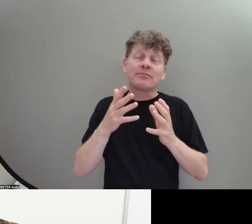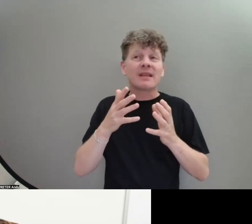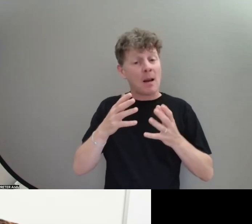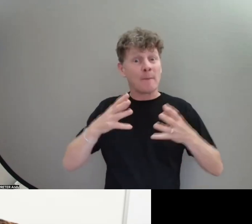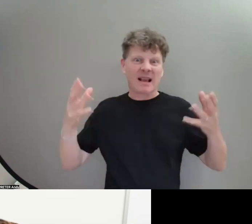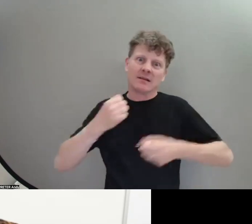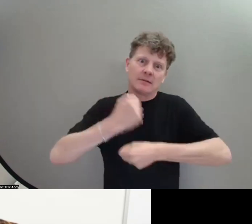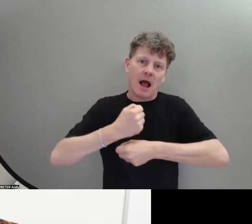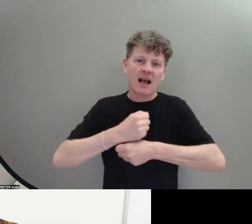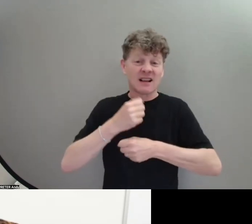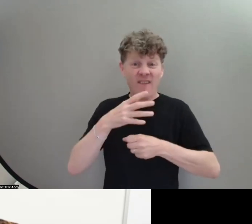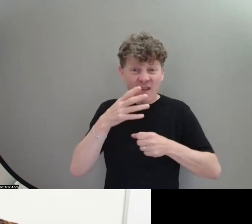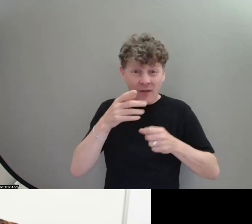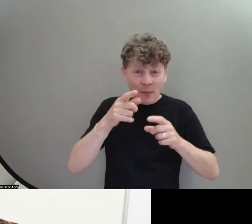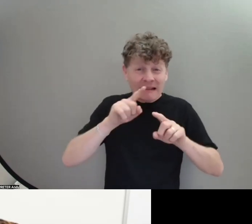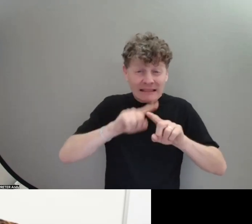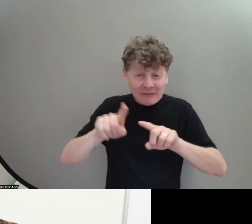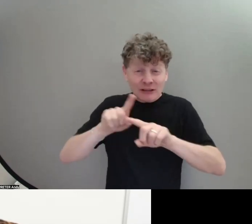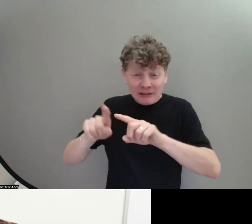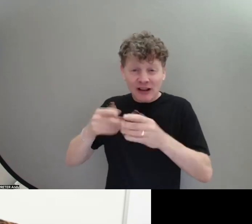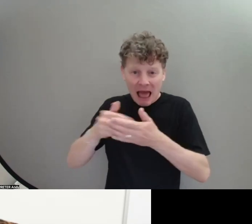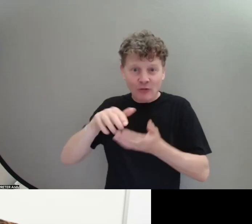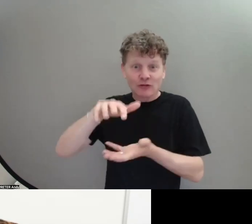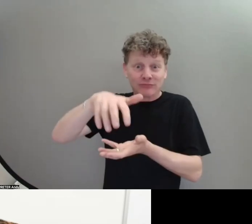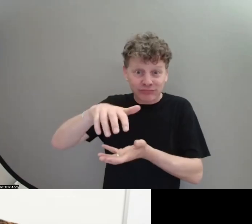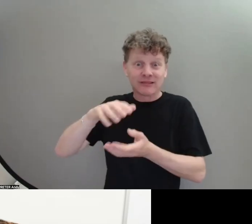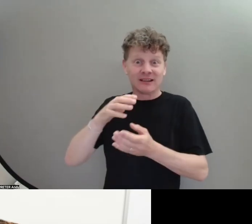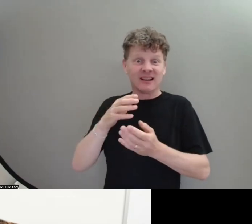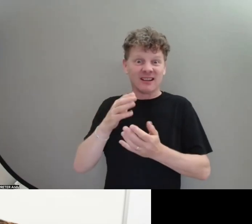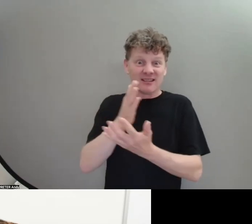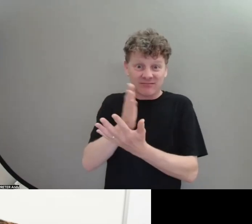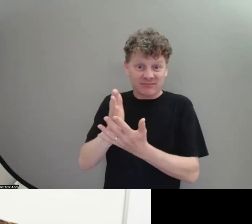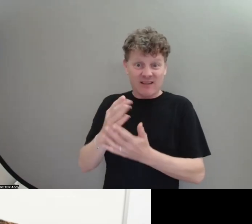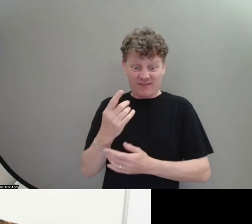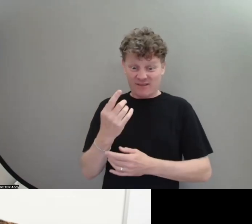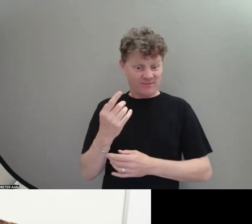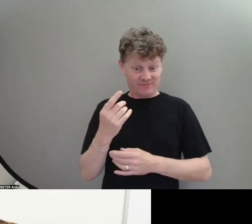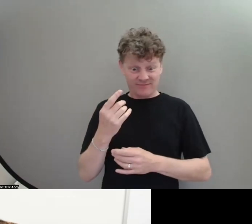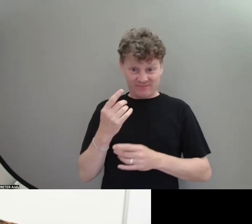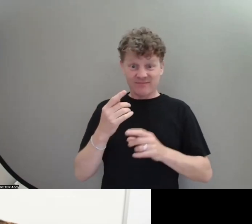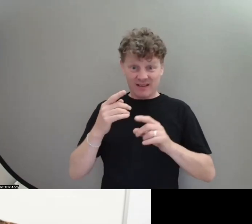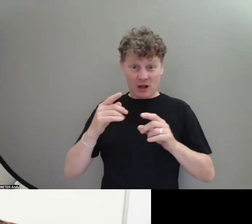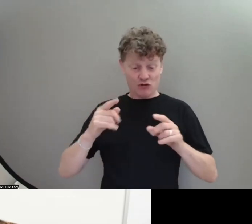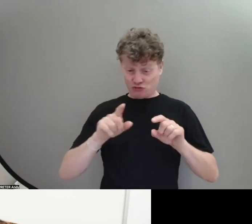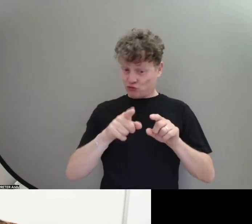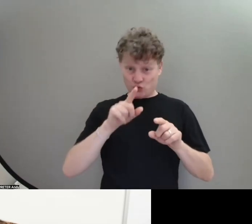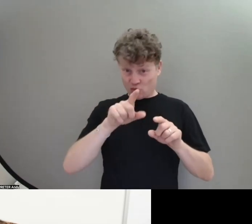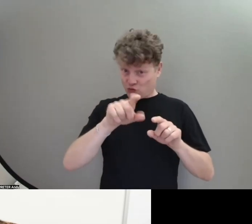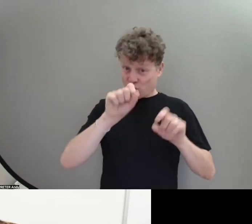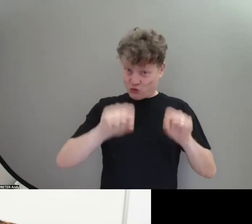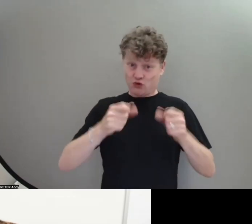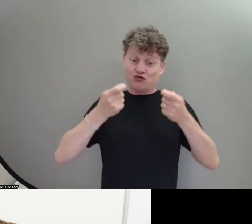from all these multiple languages, from one speaker, and maybe do some kind of